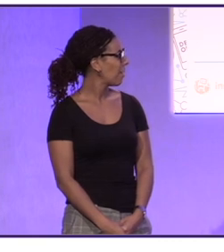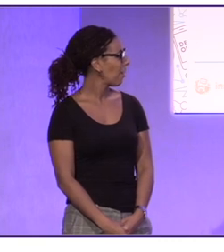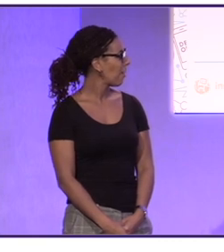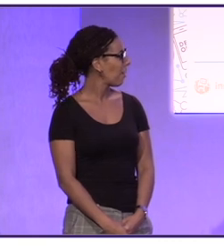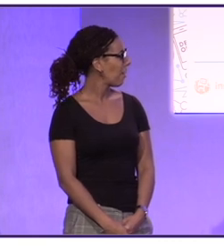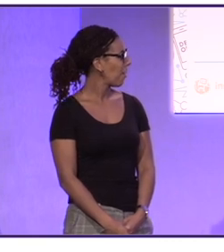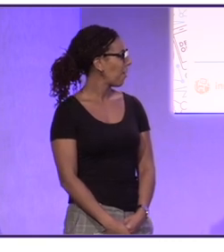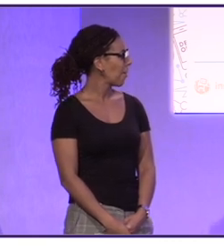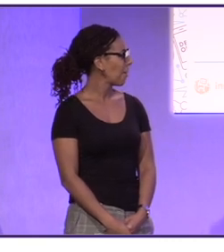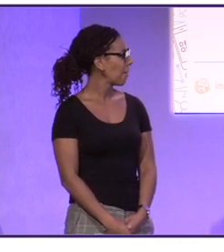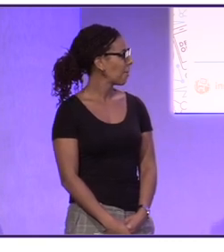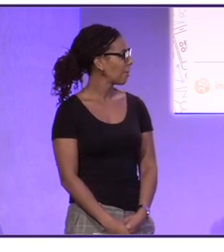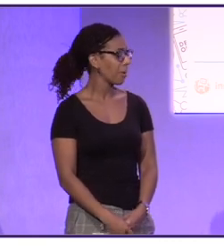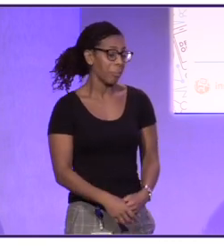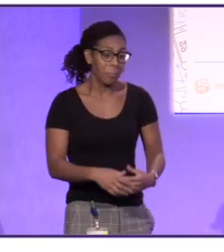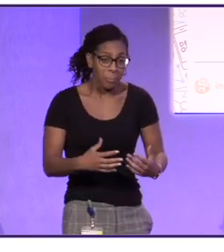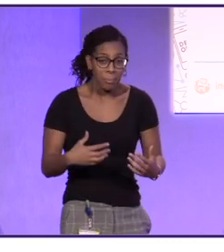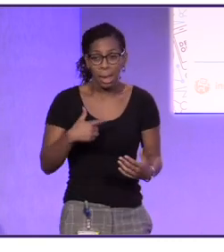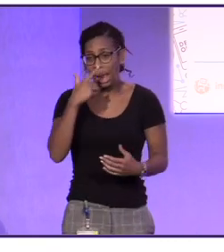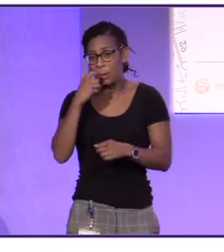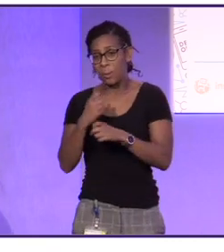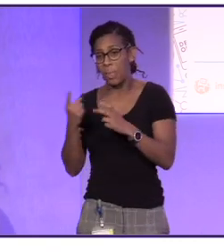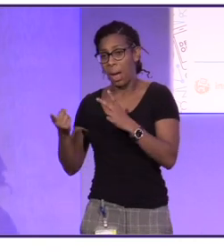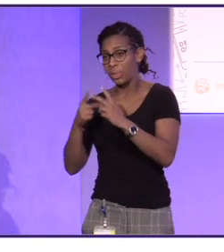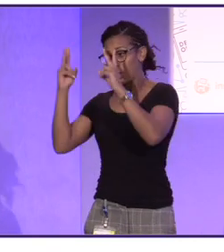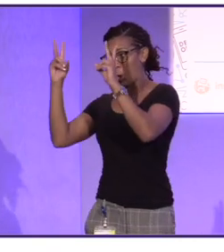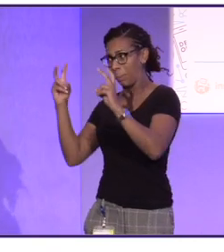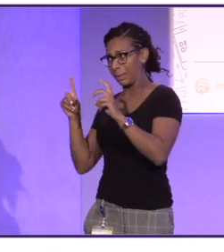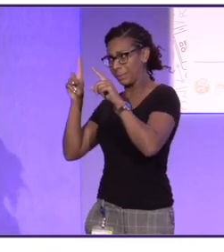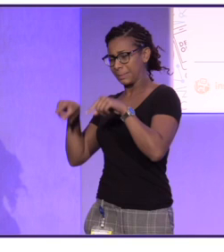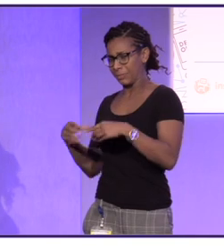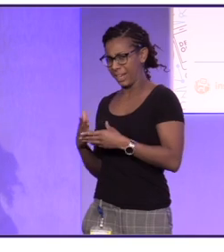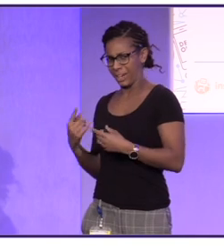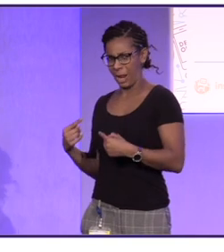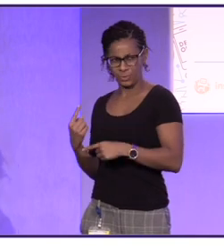I could touch the topics that we are not supposed to touch, so.